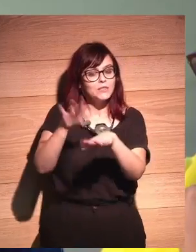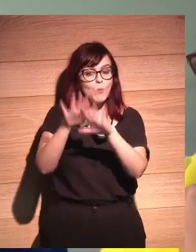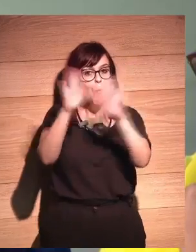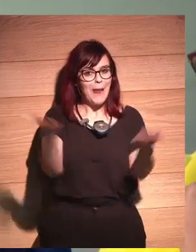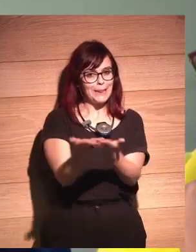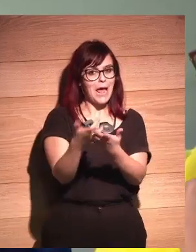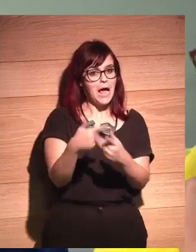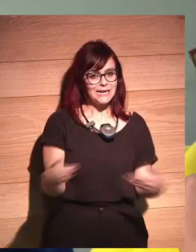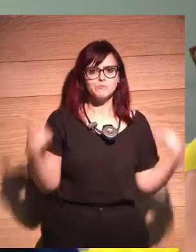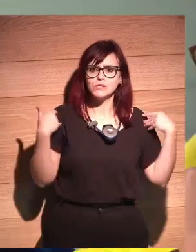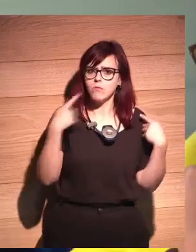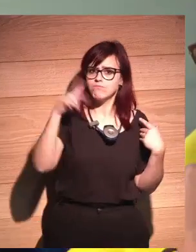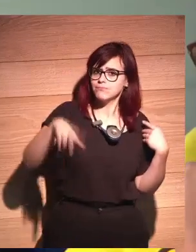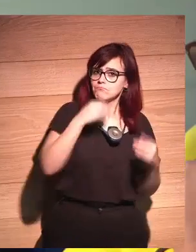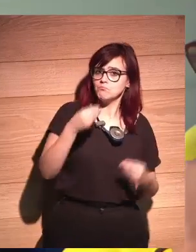be